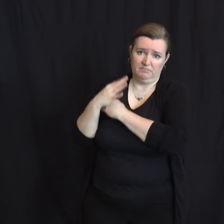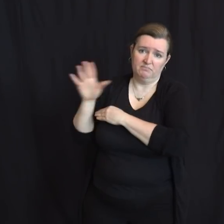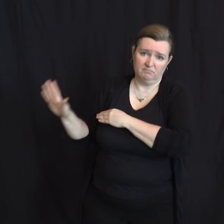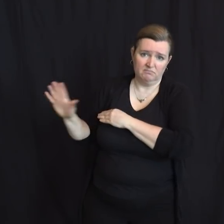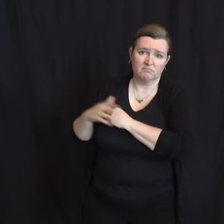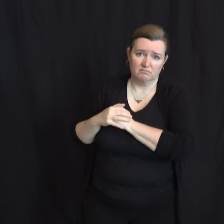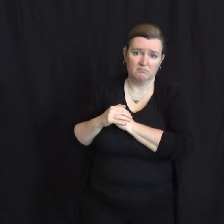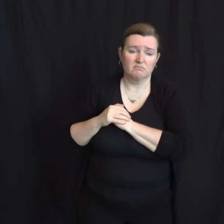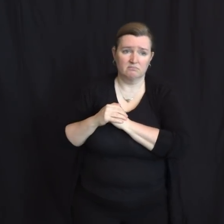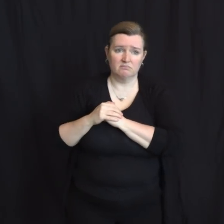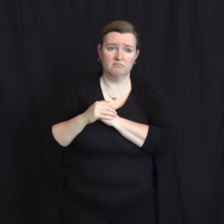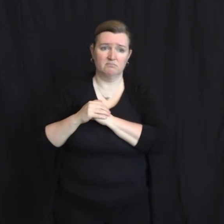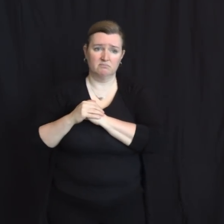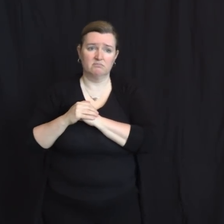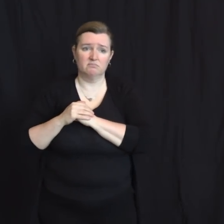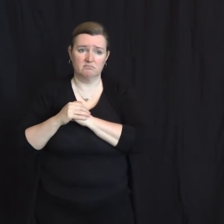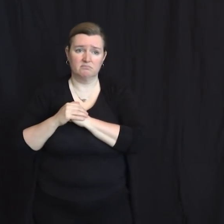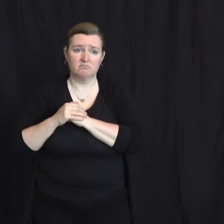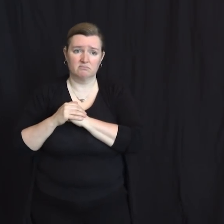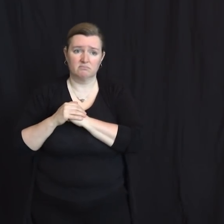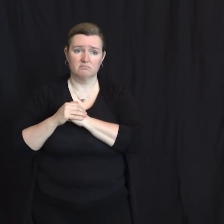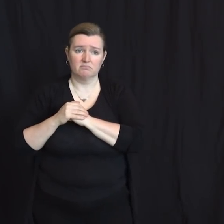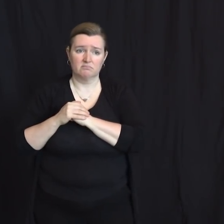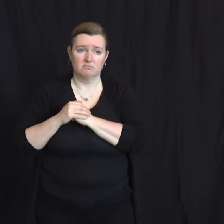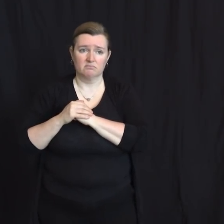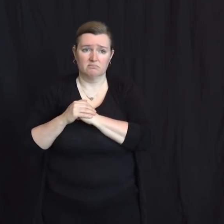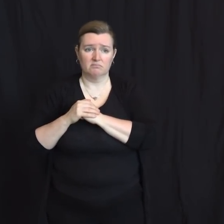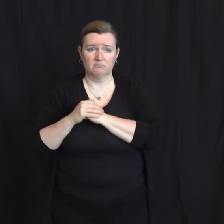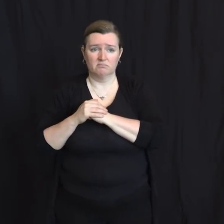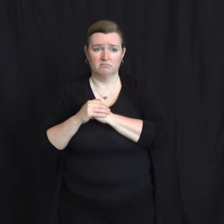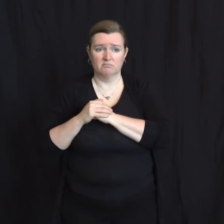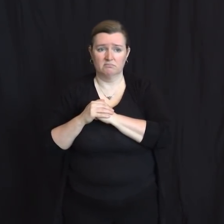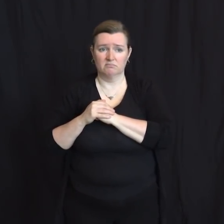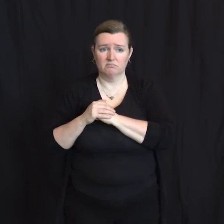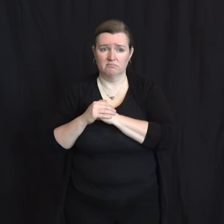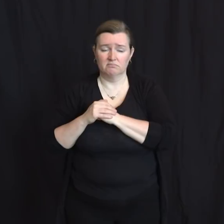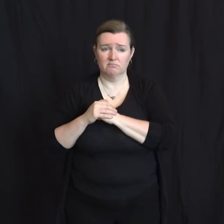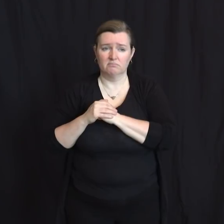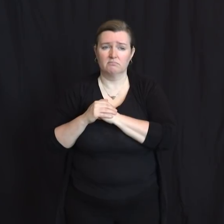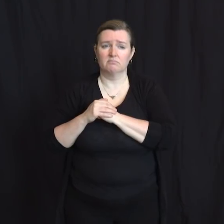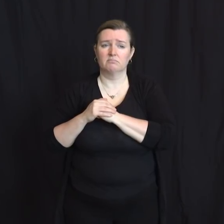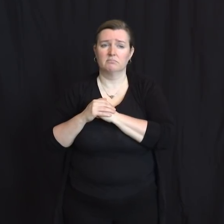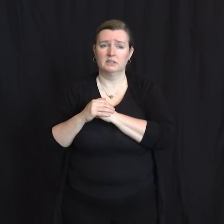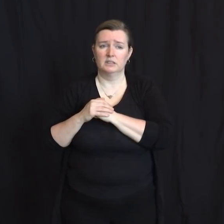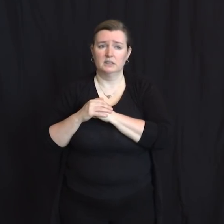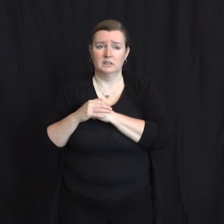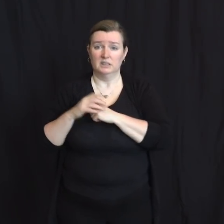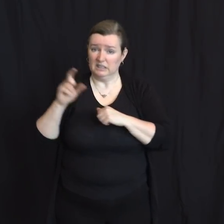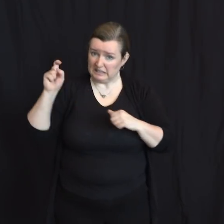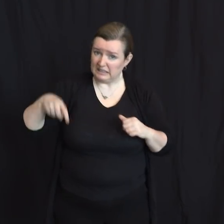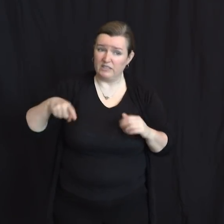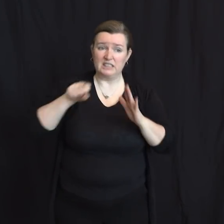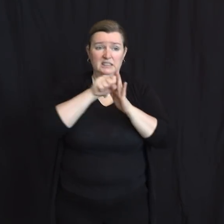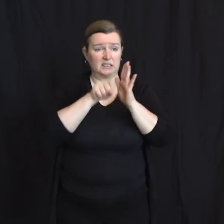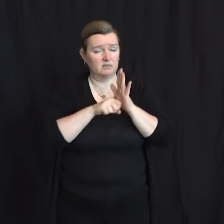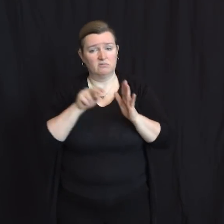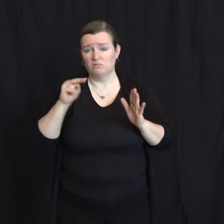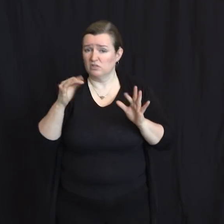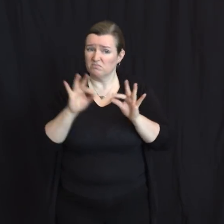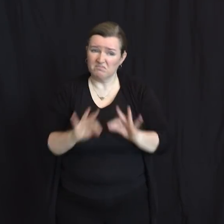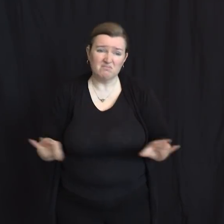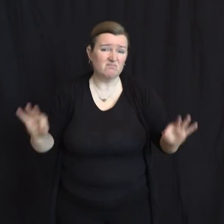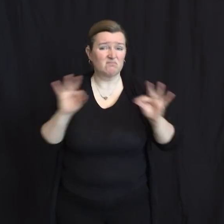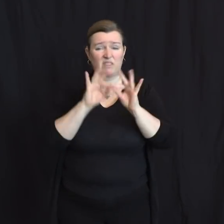state, testing is absolutely critical to emerging from the economy, economically, but it's not going to determine it.